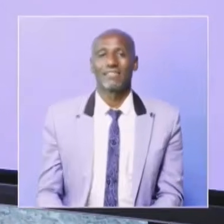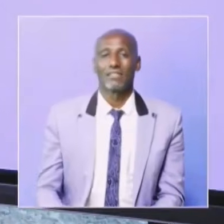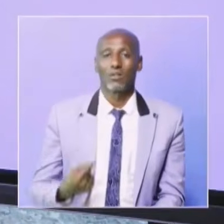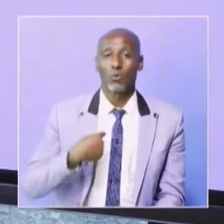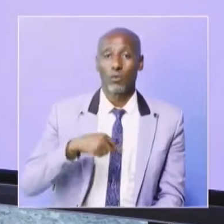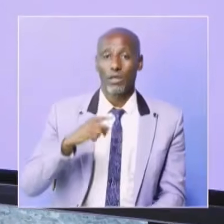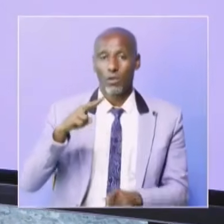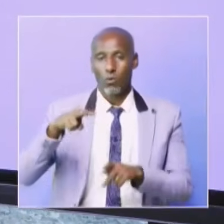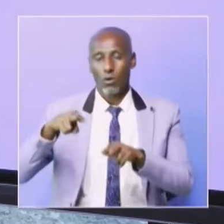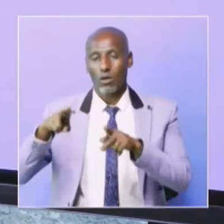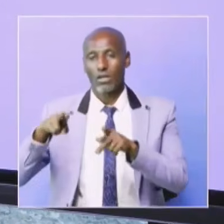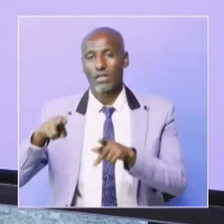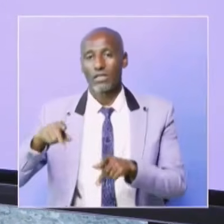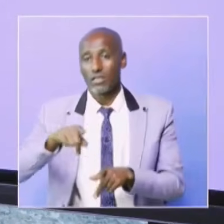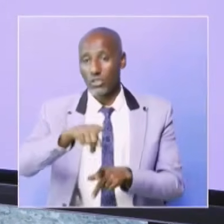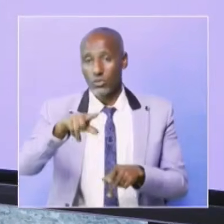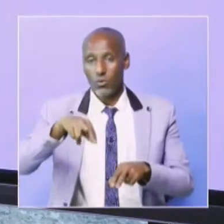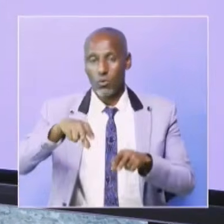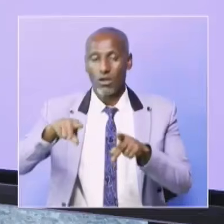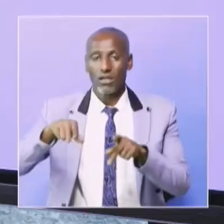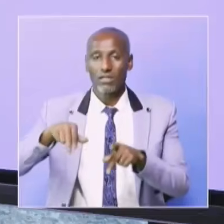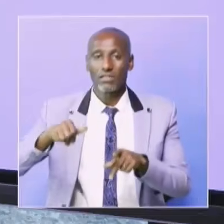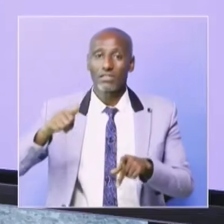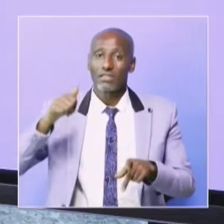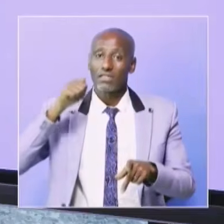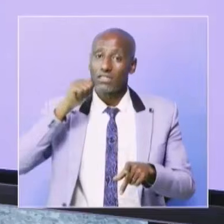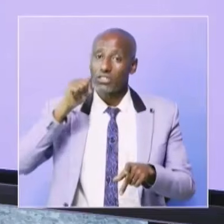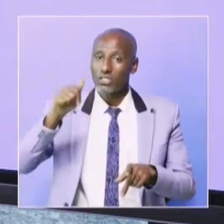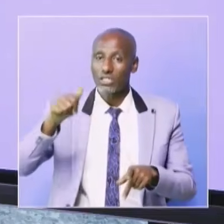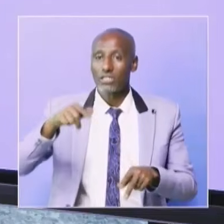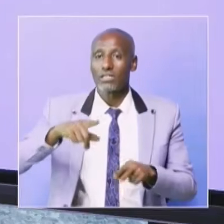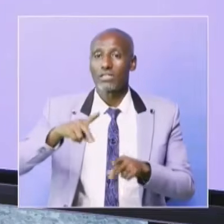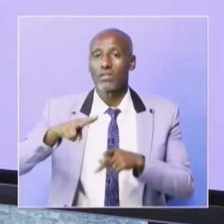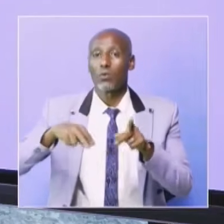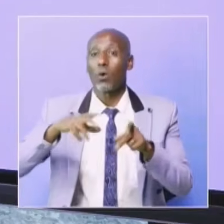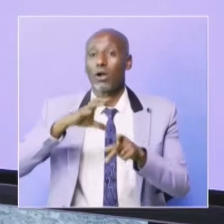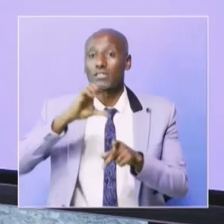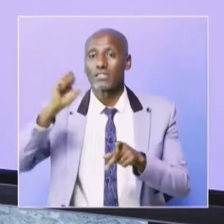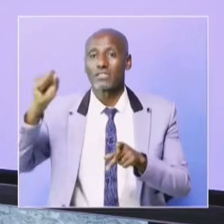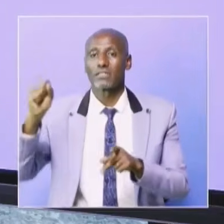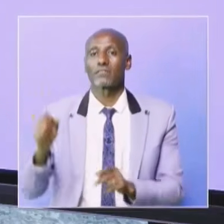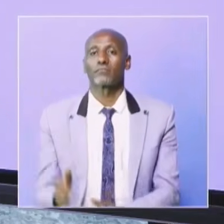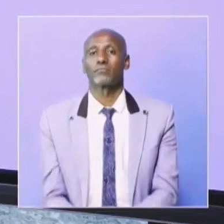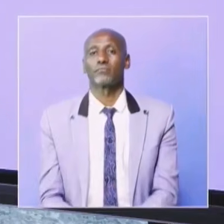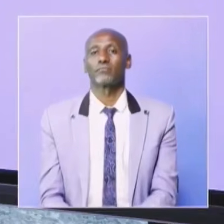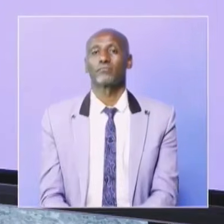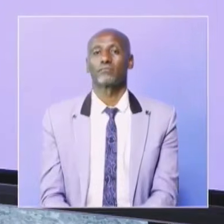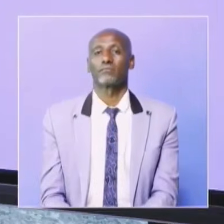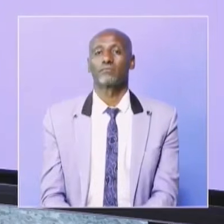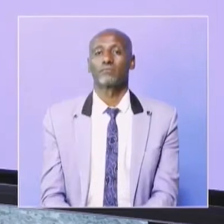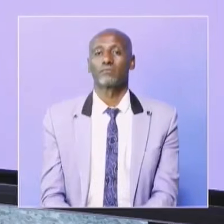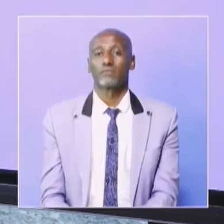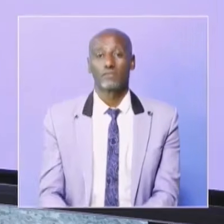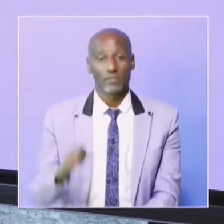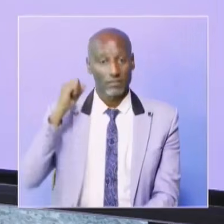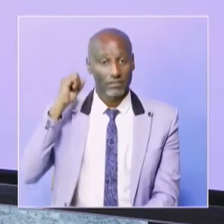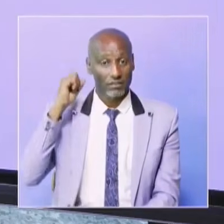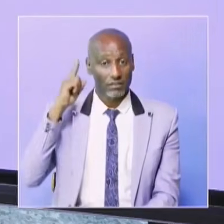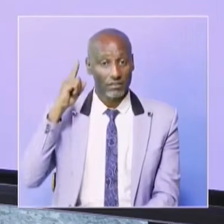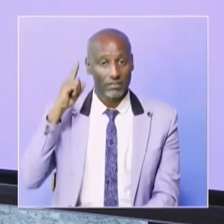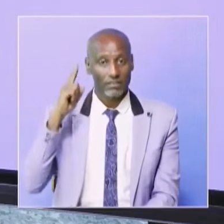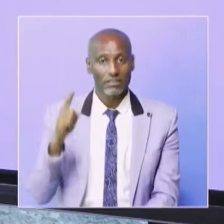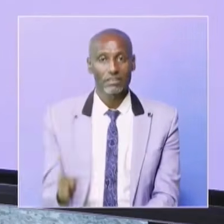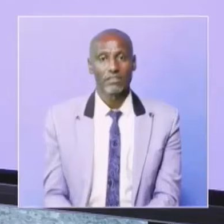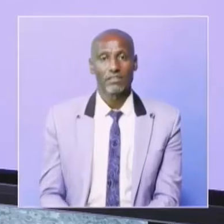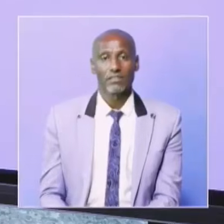walk, you walk, but when it comes to she walks. All right? Let's go.